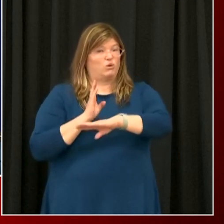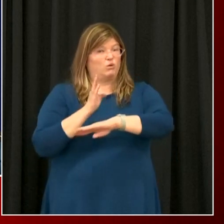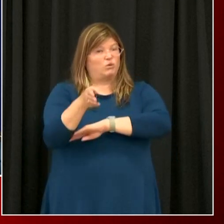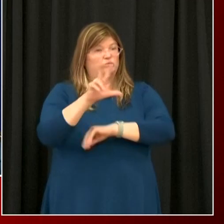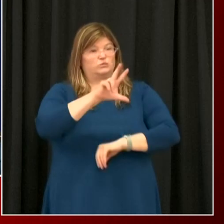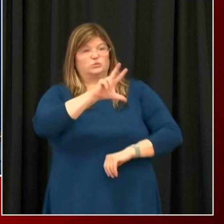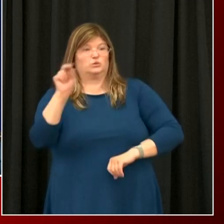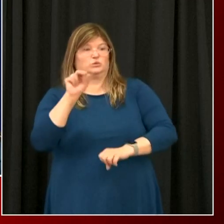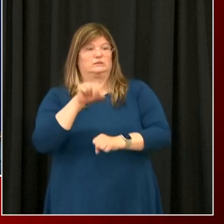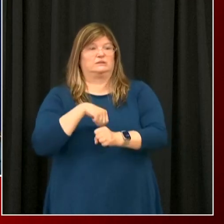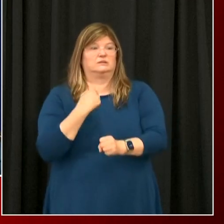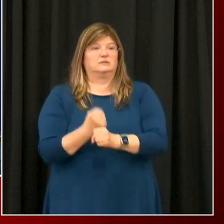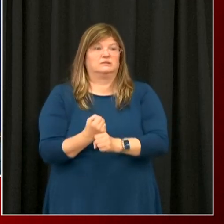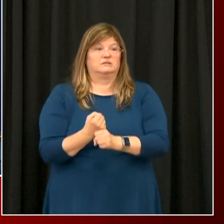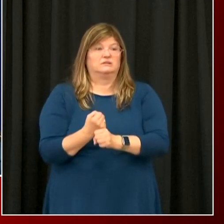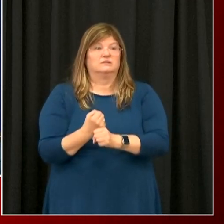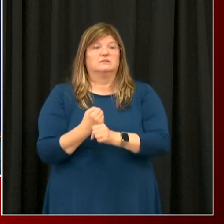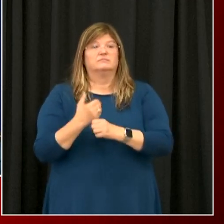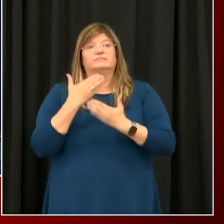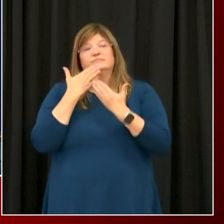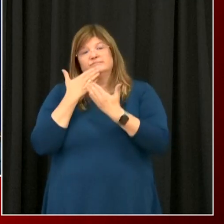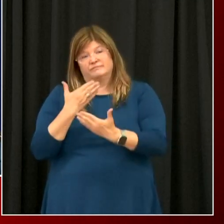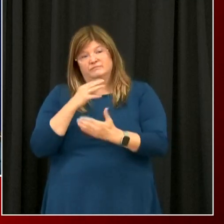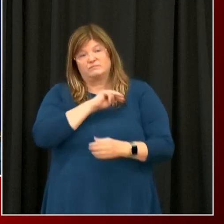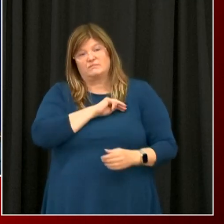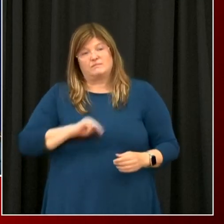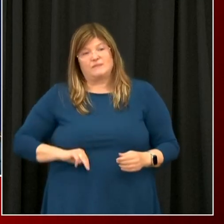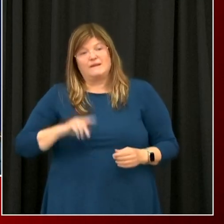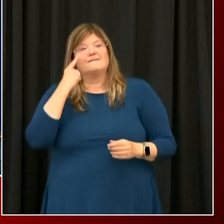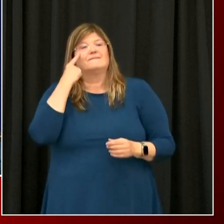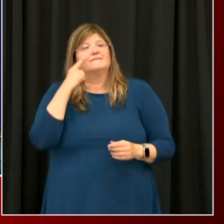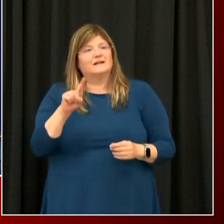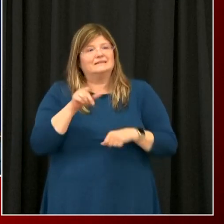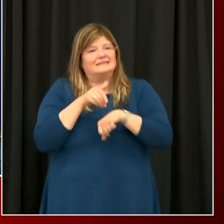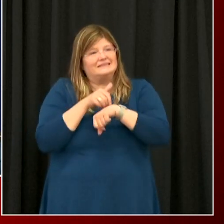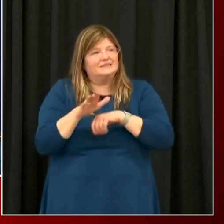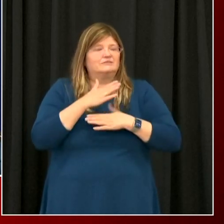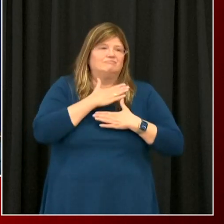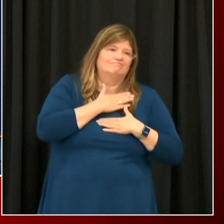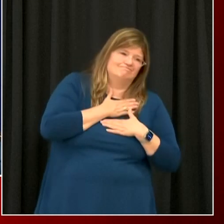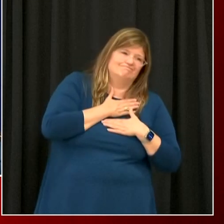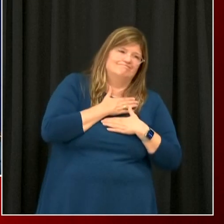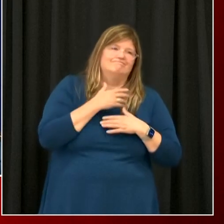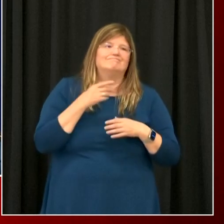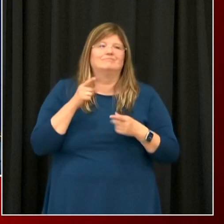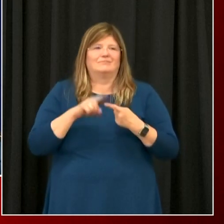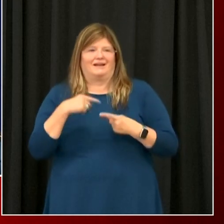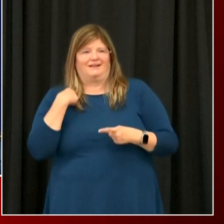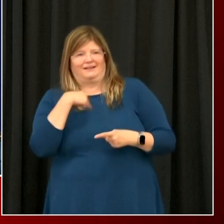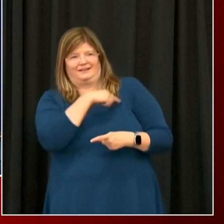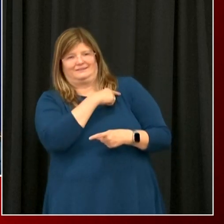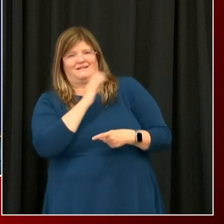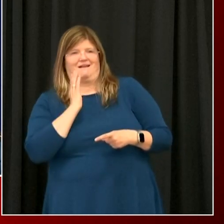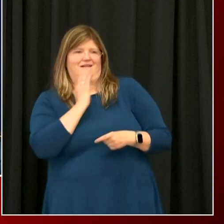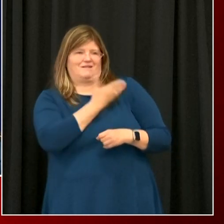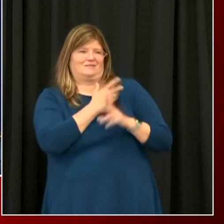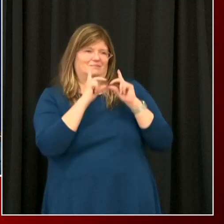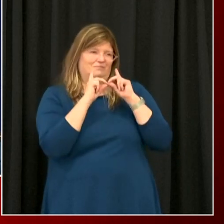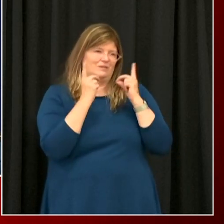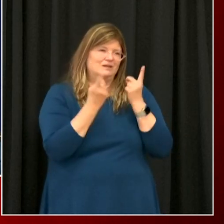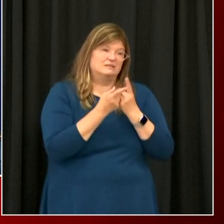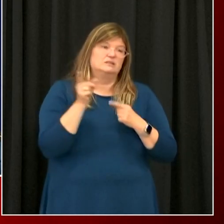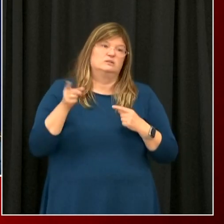mayor for sending her condolences to me and the rest of the police department on that loss. He was a resident of the